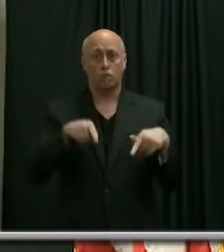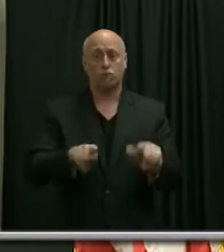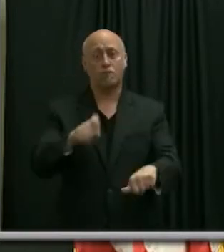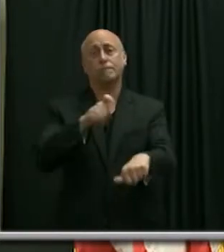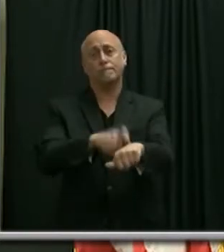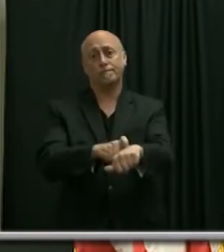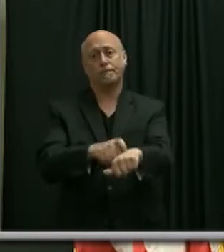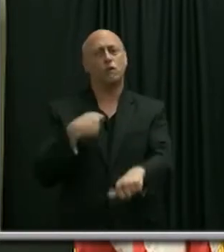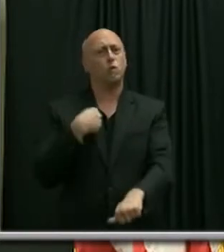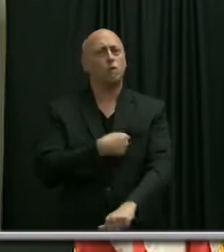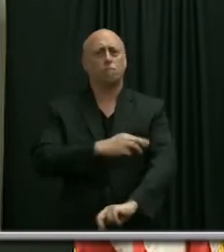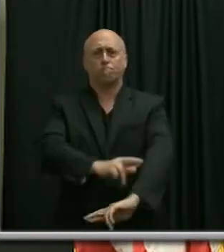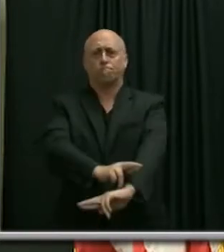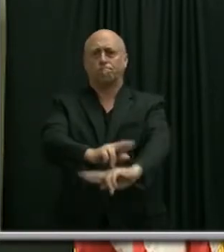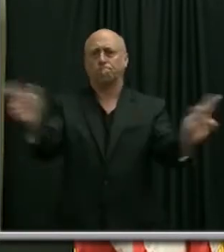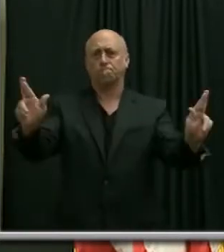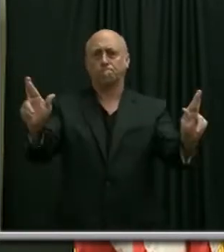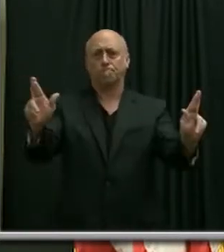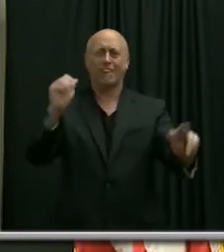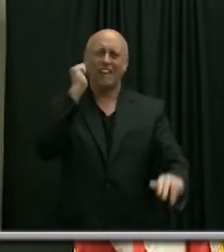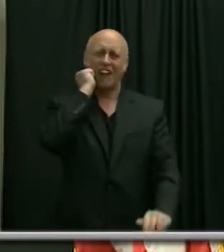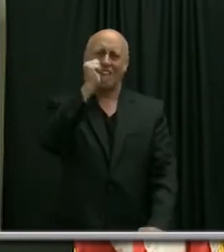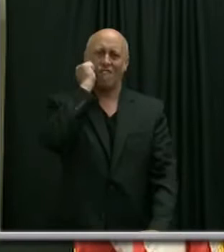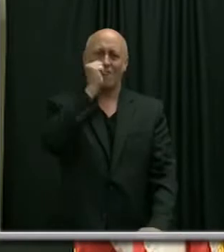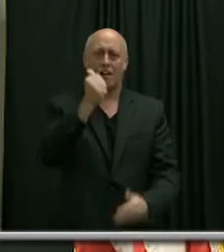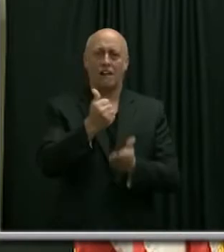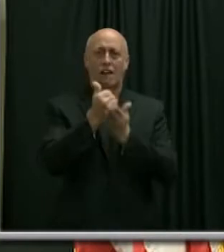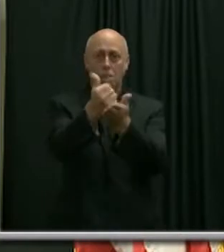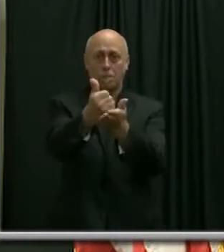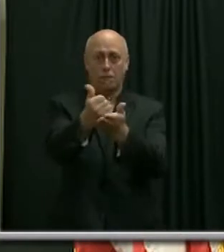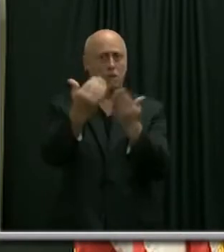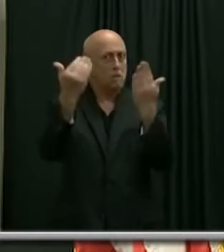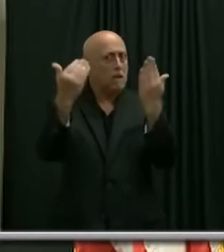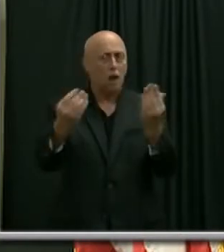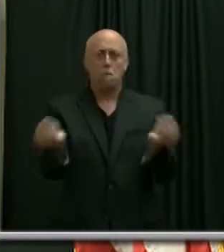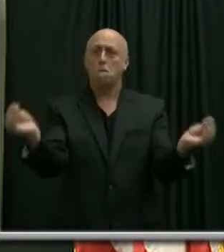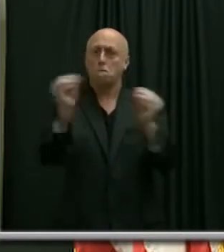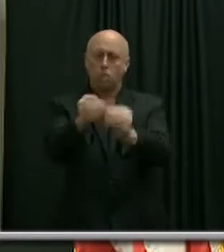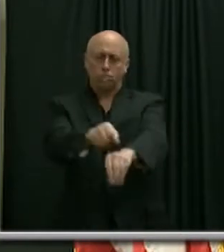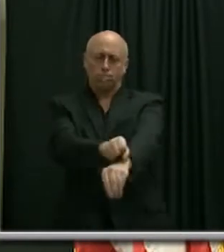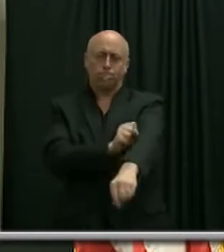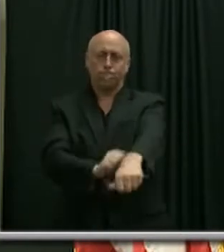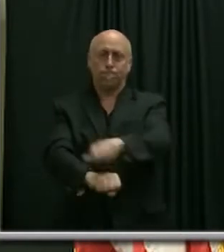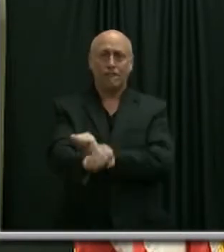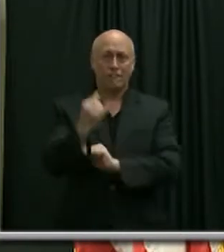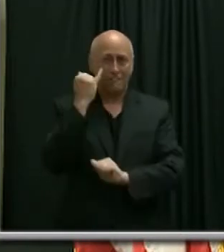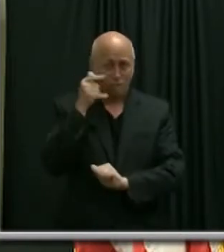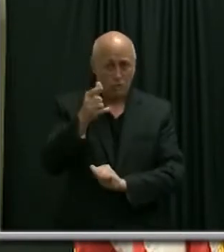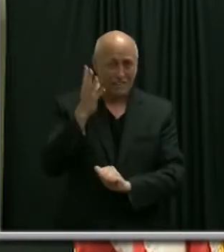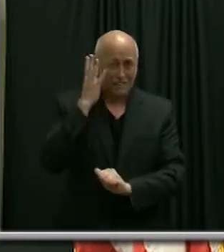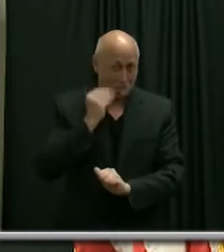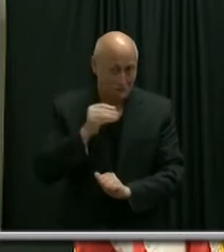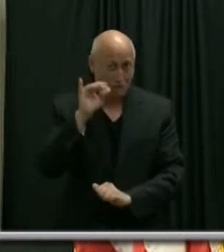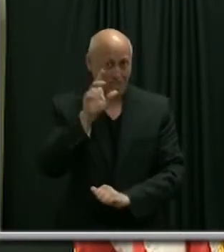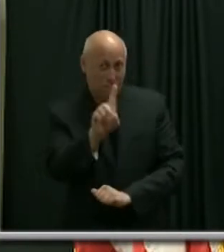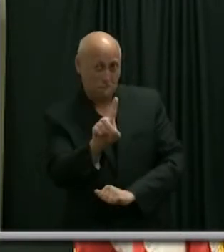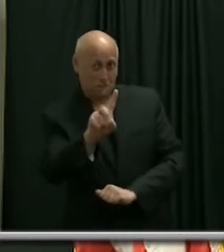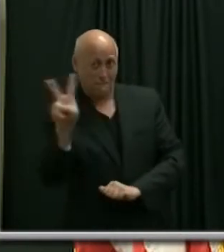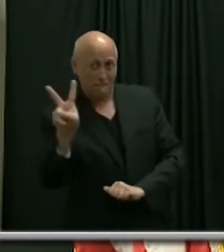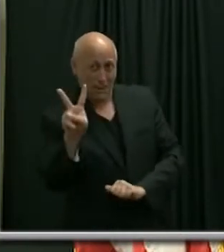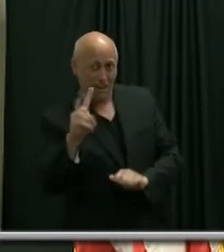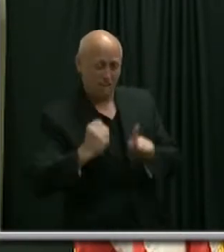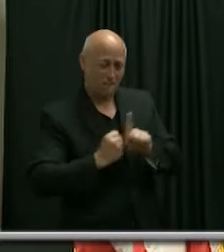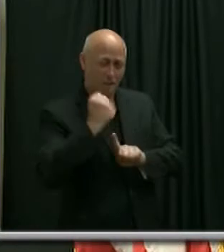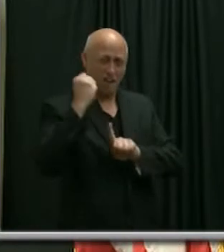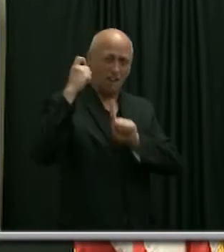We stand ready every day and now more than ever to help victims of domestic violence. We find